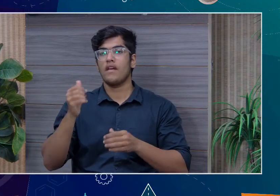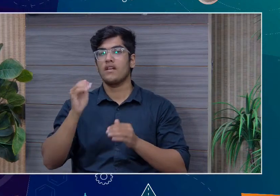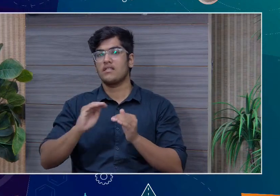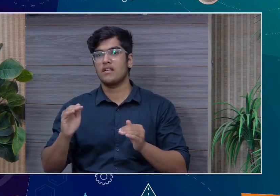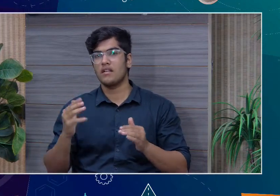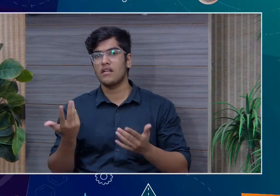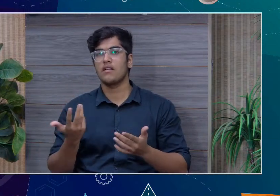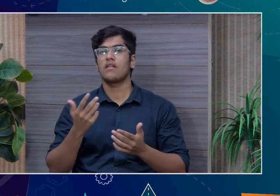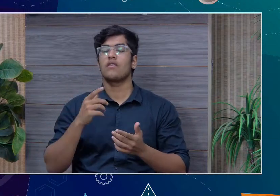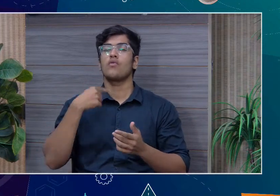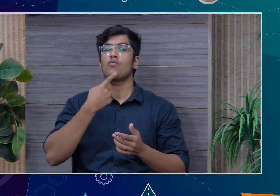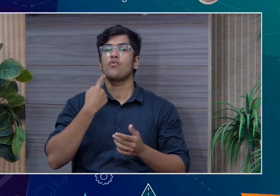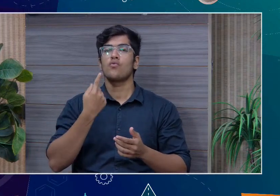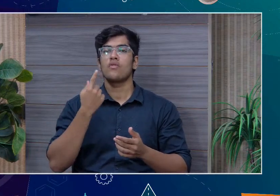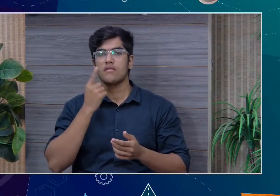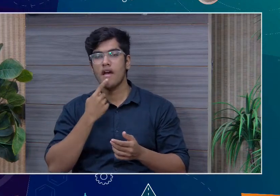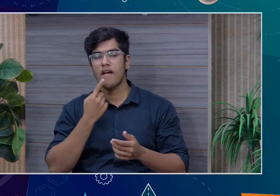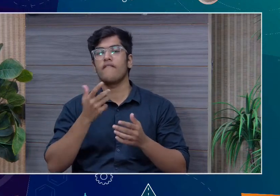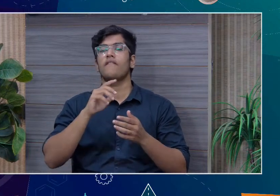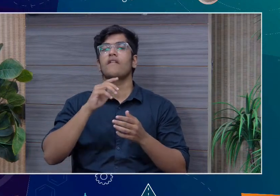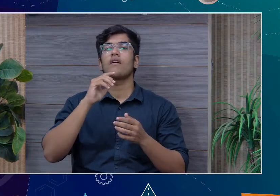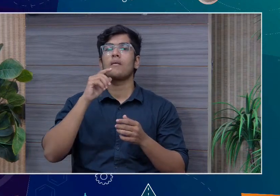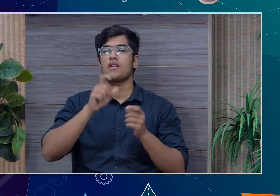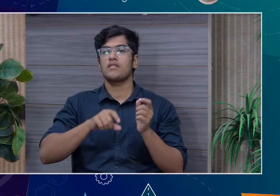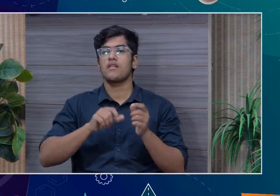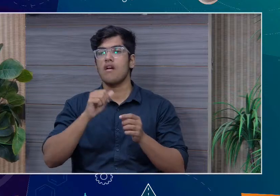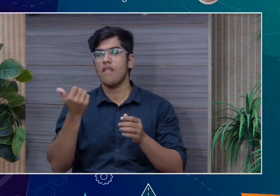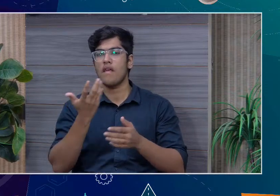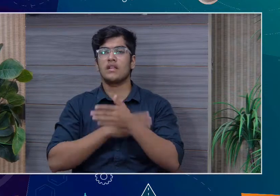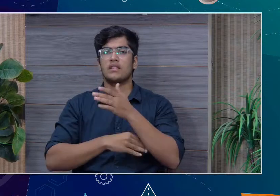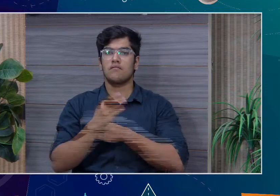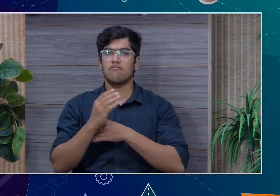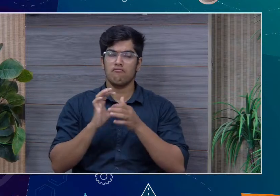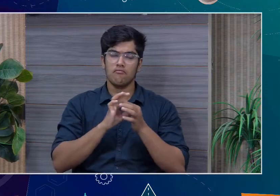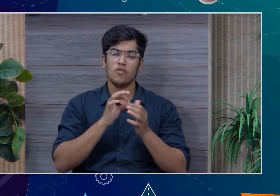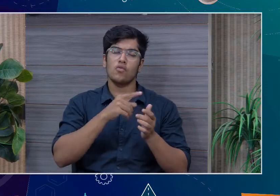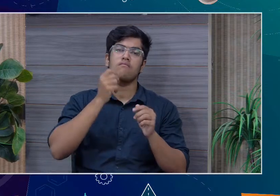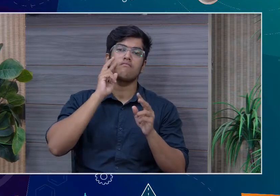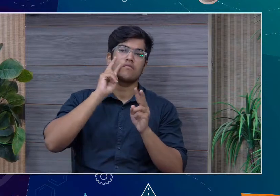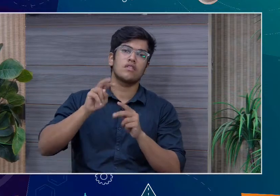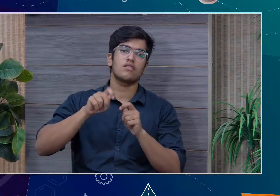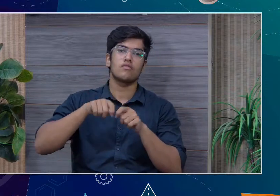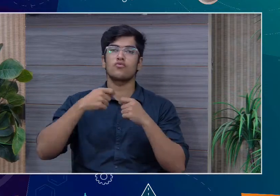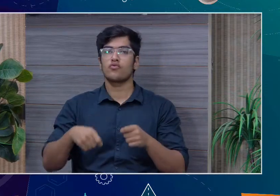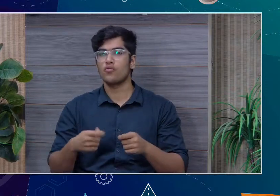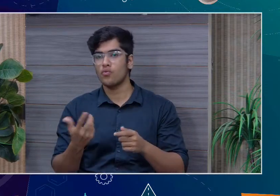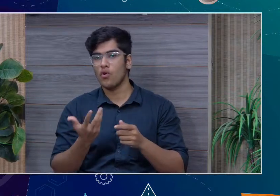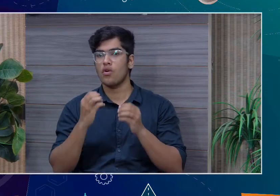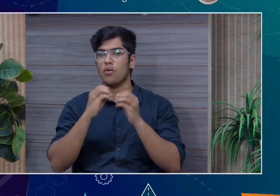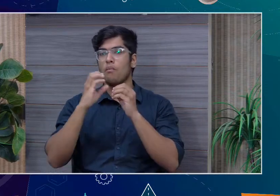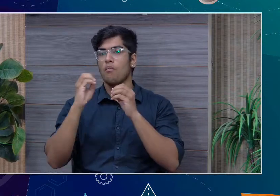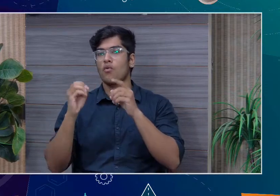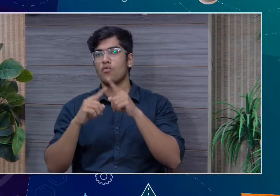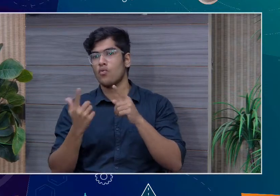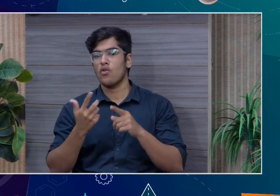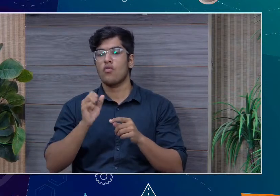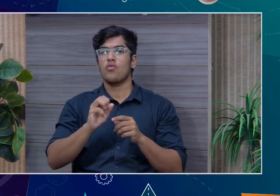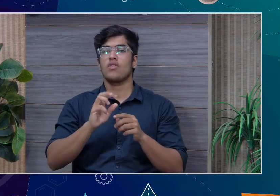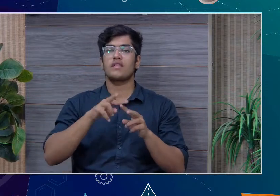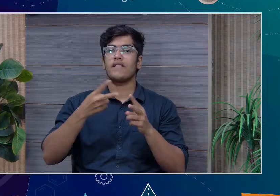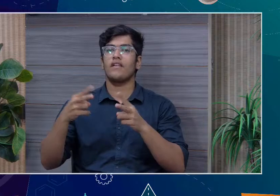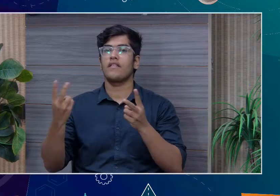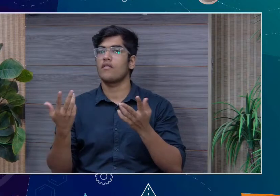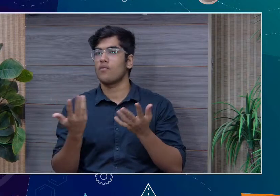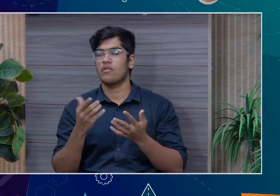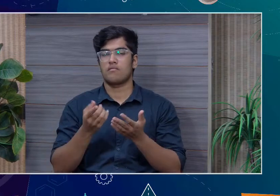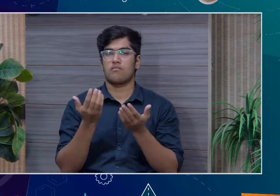also, that they will see what a shoe is. And what a boot is. Right. It will be clearer to them that what is the difference between a shoe and a